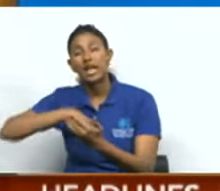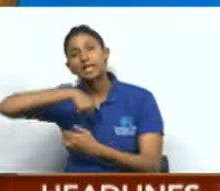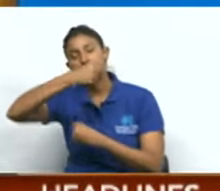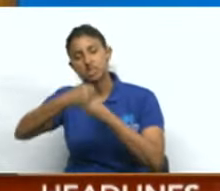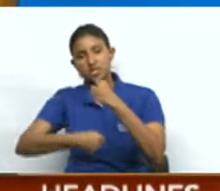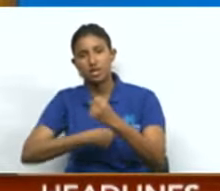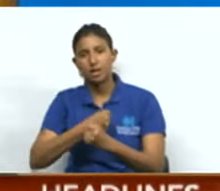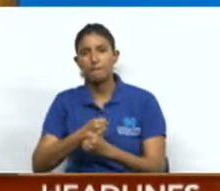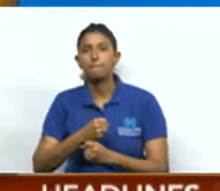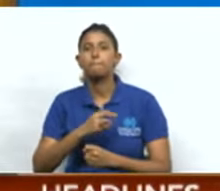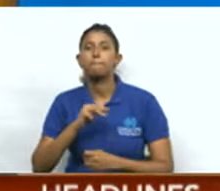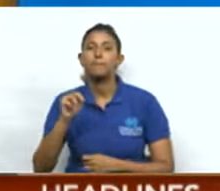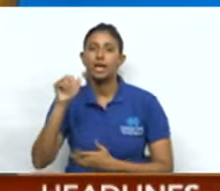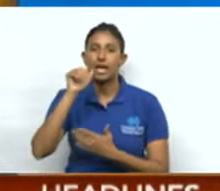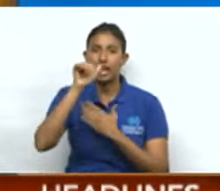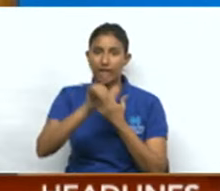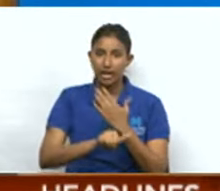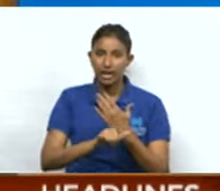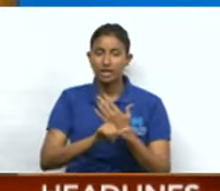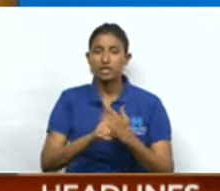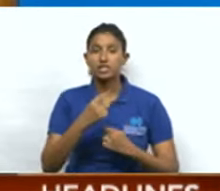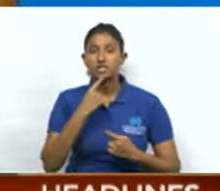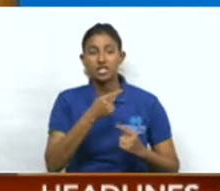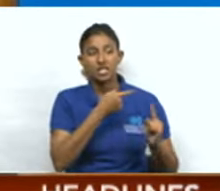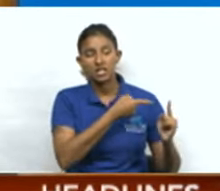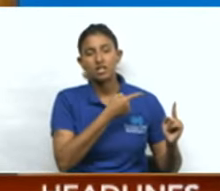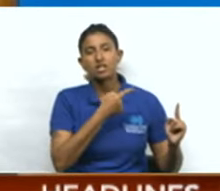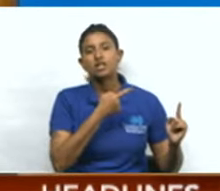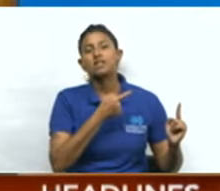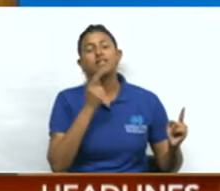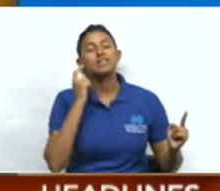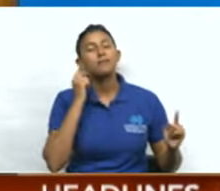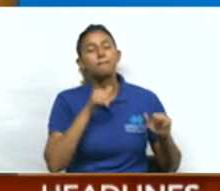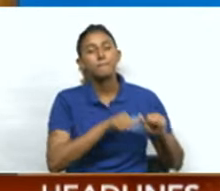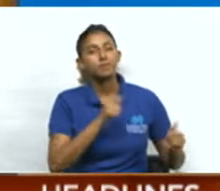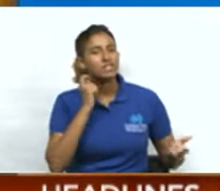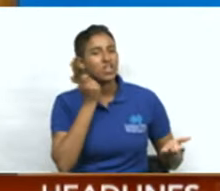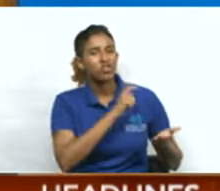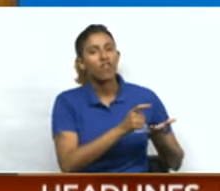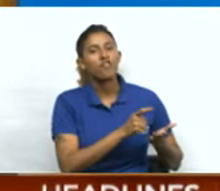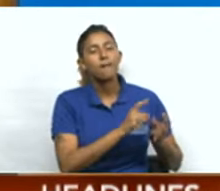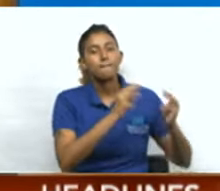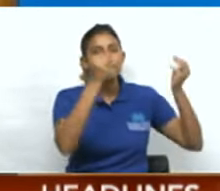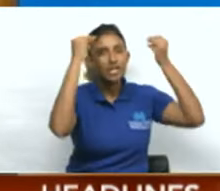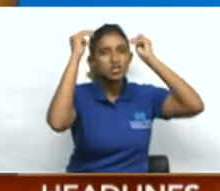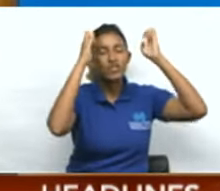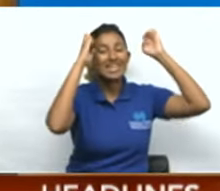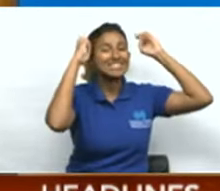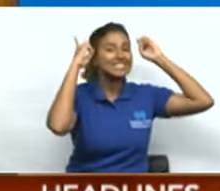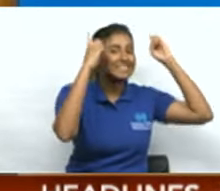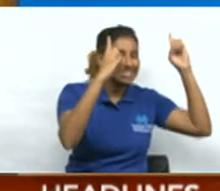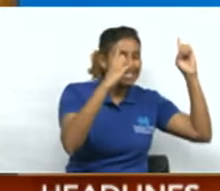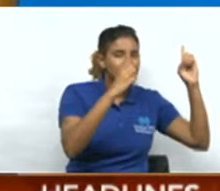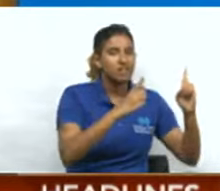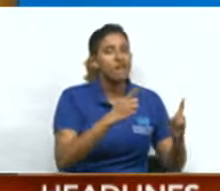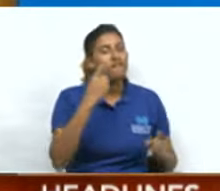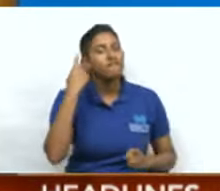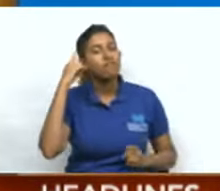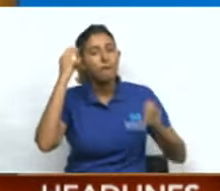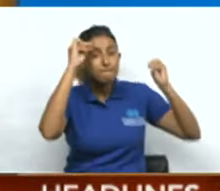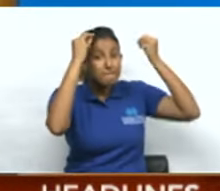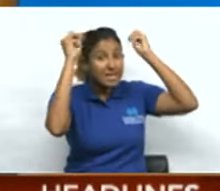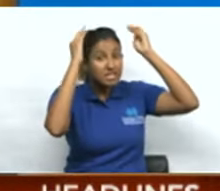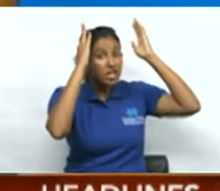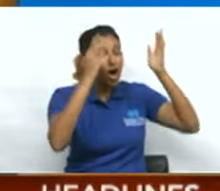the permanent secretary in the Ministry of Education, and the minister was the Minister of Education, and